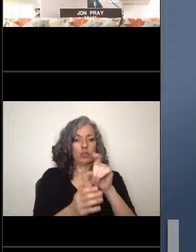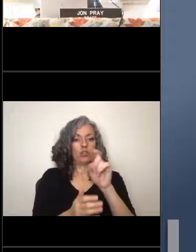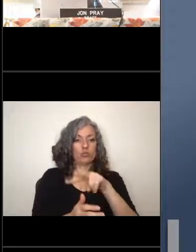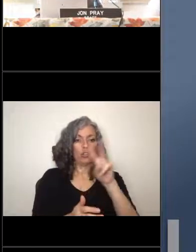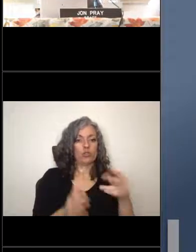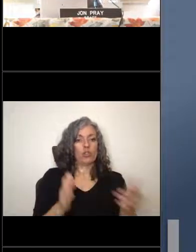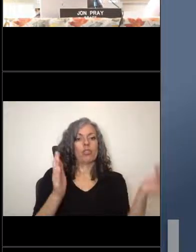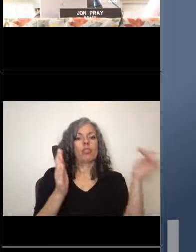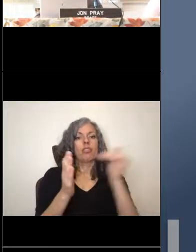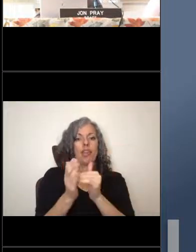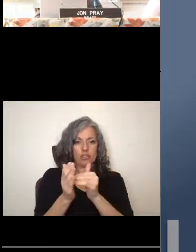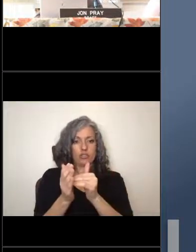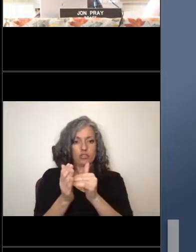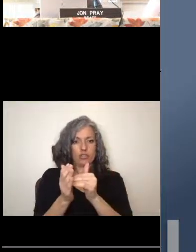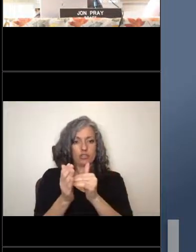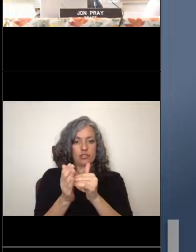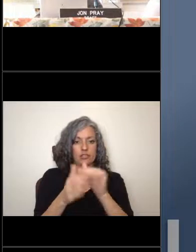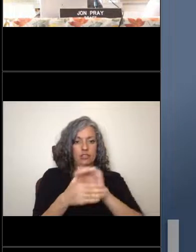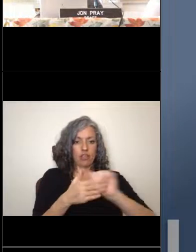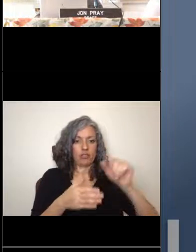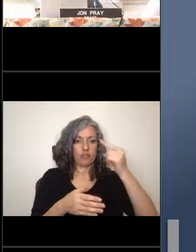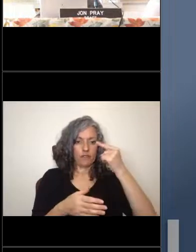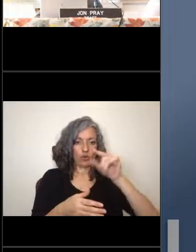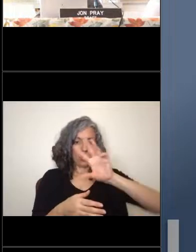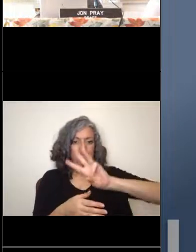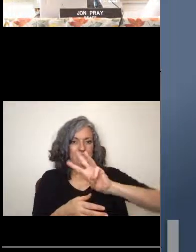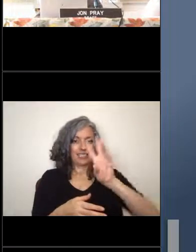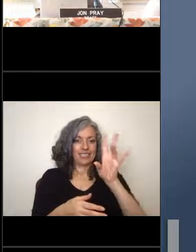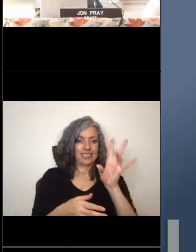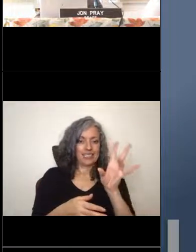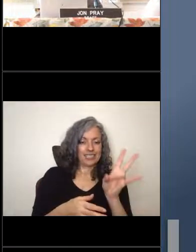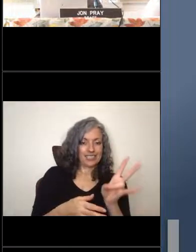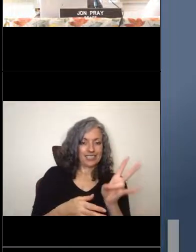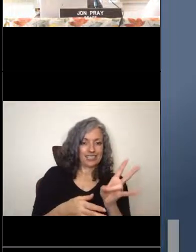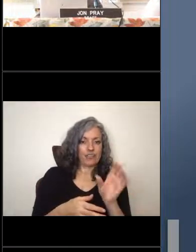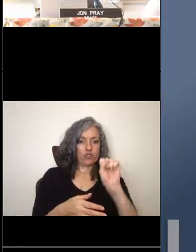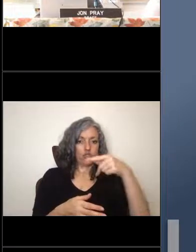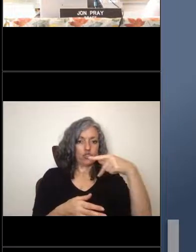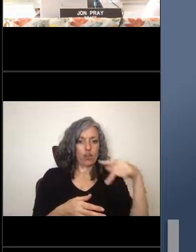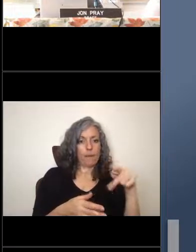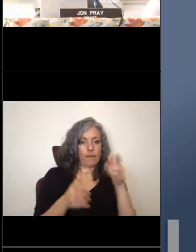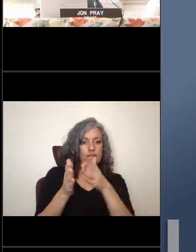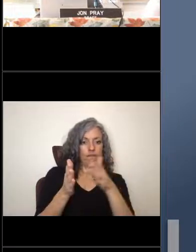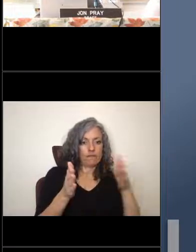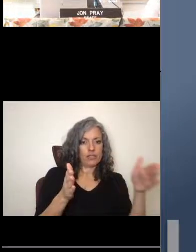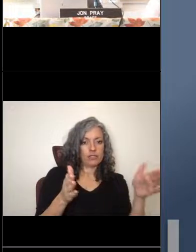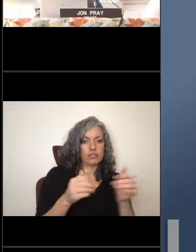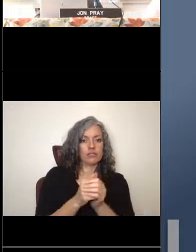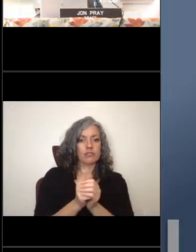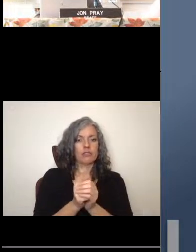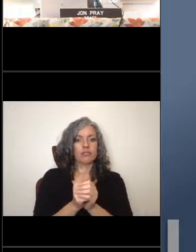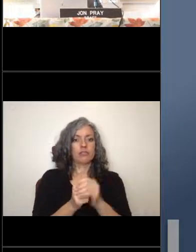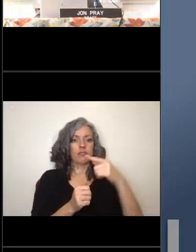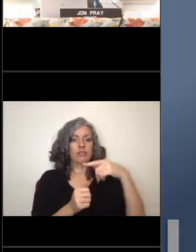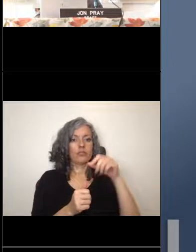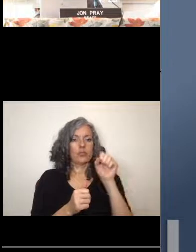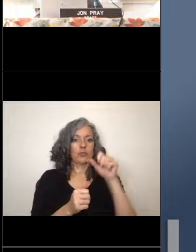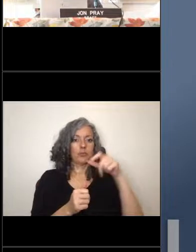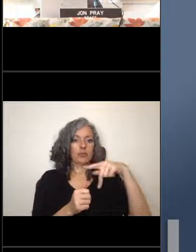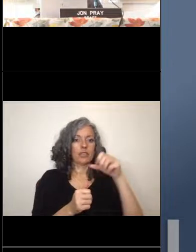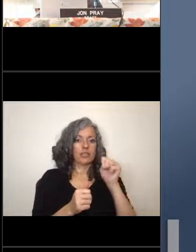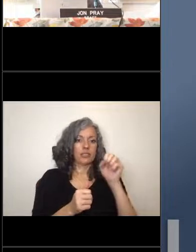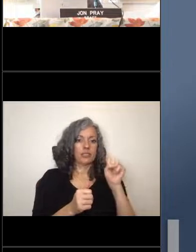$94,122,000 for 67 shop pre-construction phases for PA&ED, PS&E, and right-of-way support. Staff